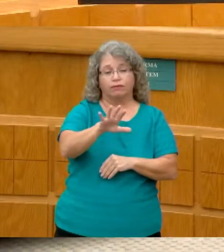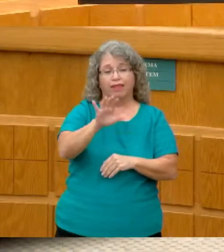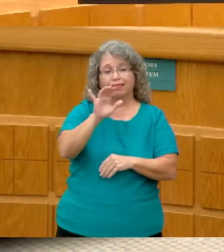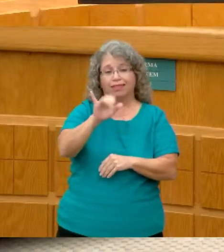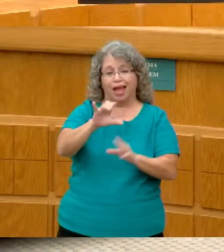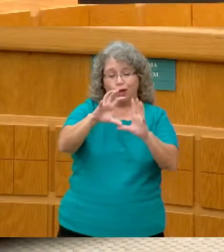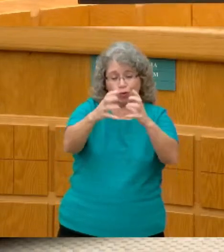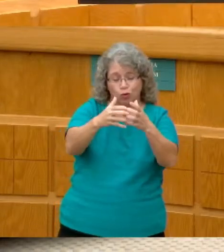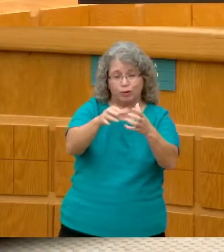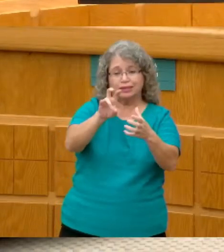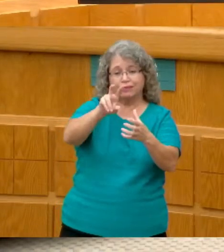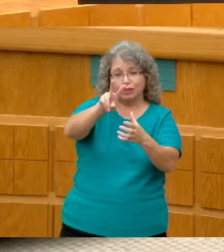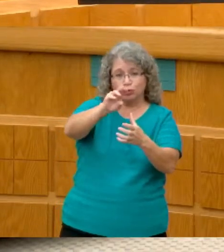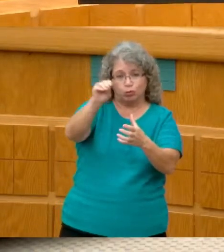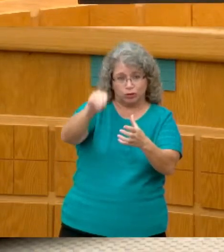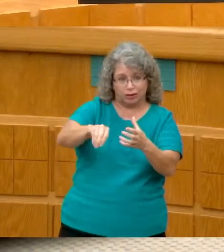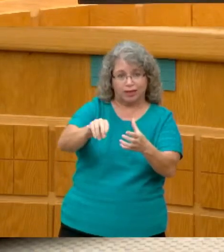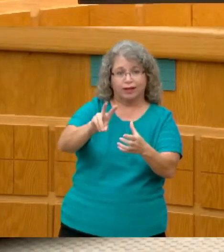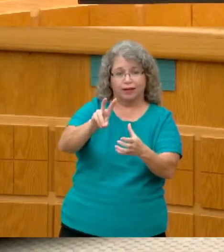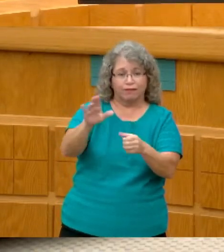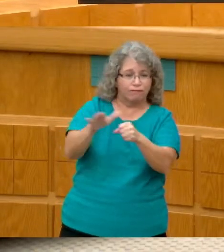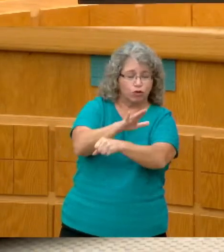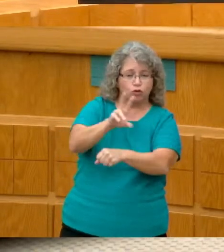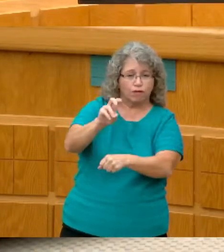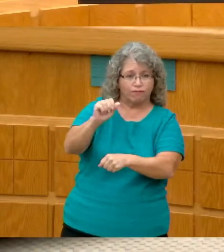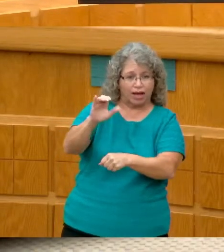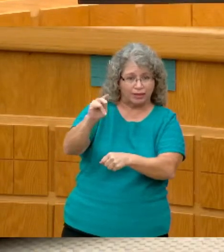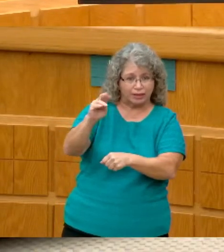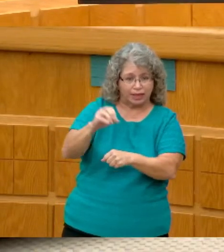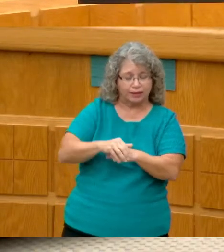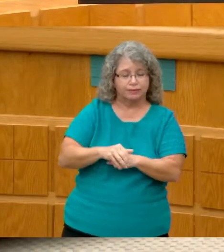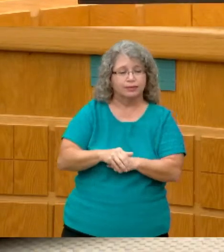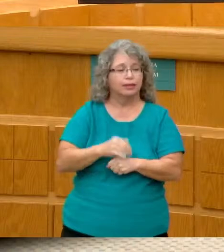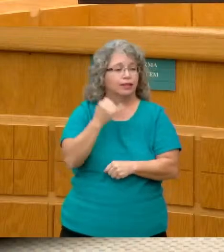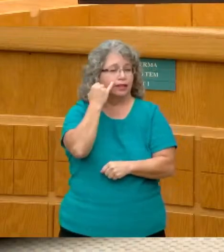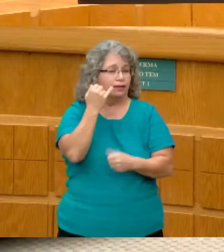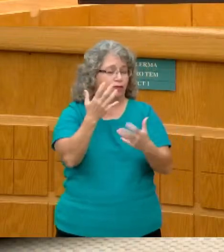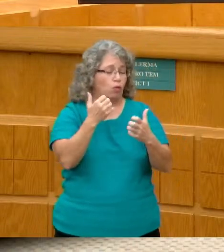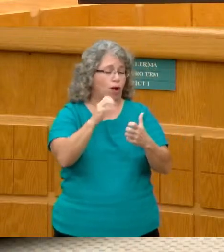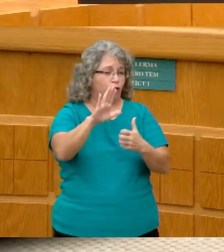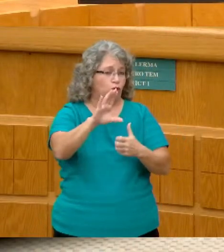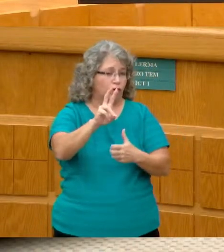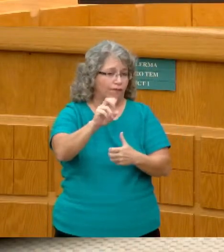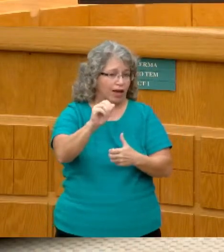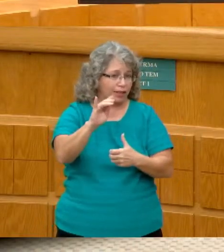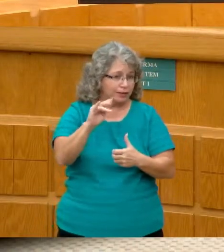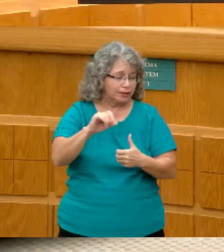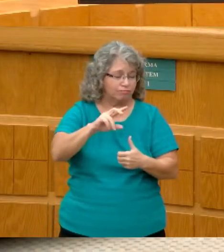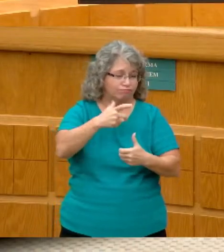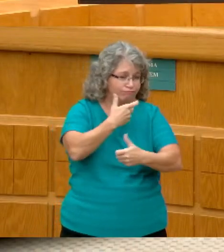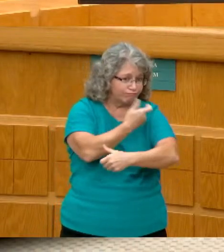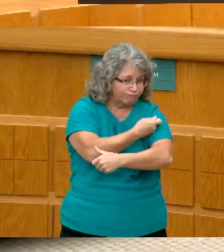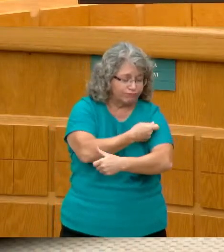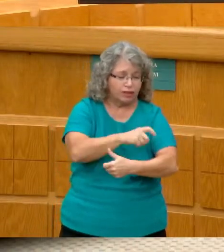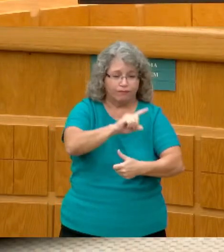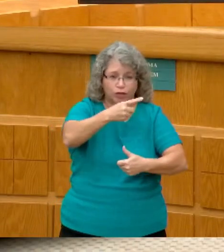that are available, if you're looking to get your first, second, or booster vaccine, there are numerous clinics available to you and your